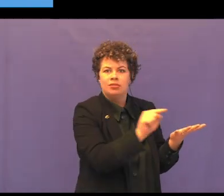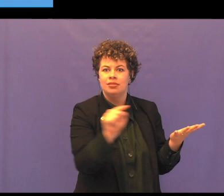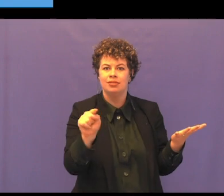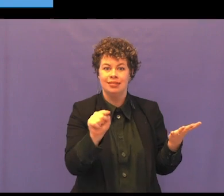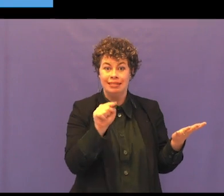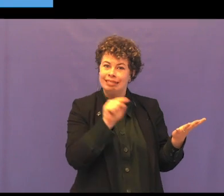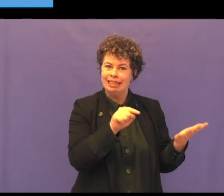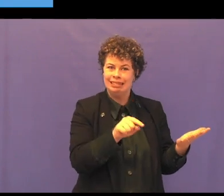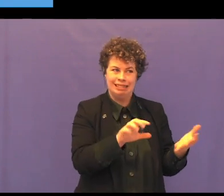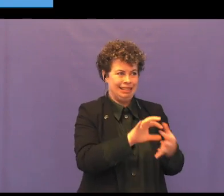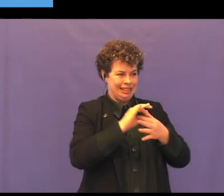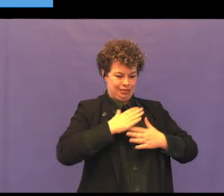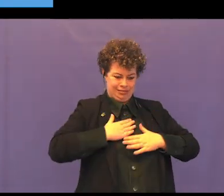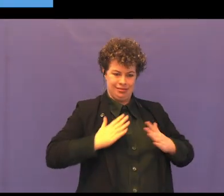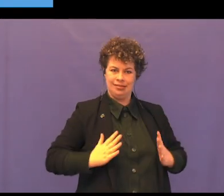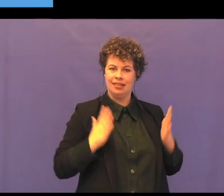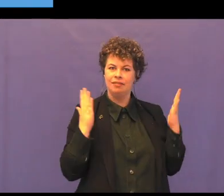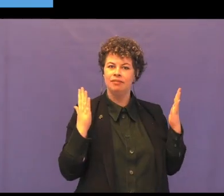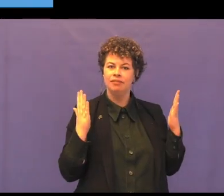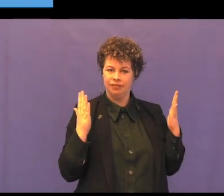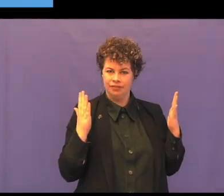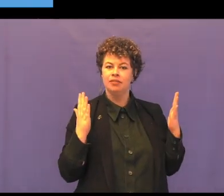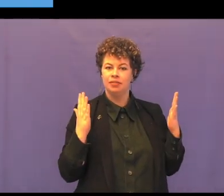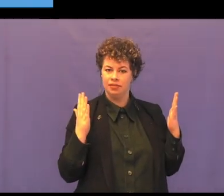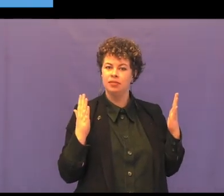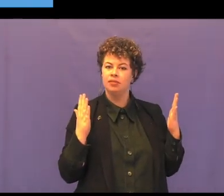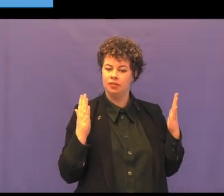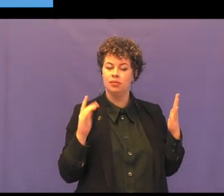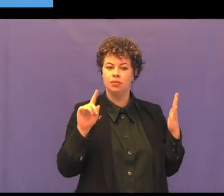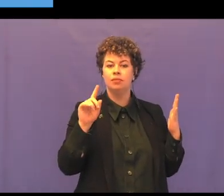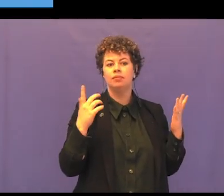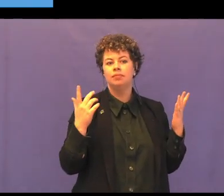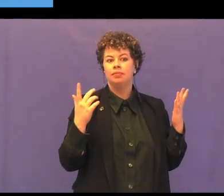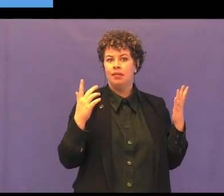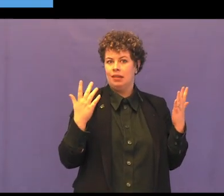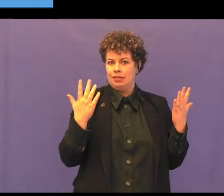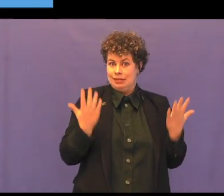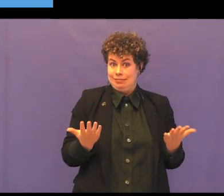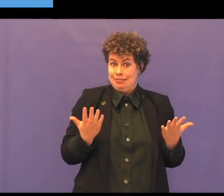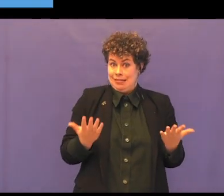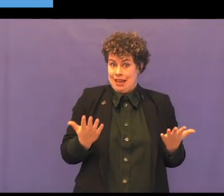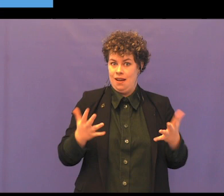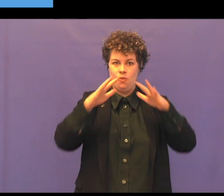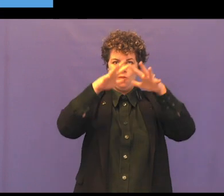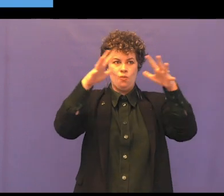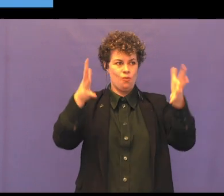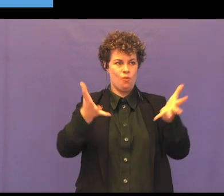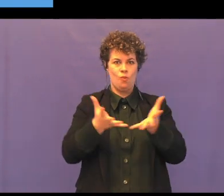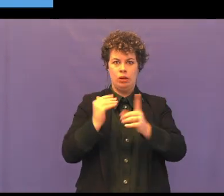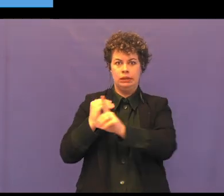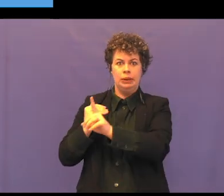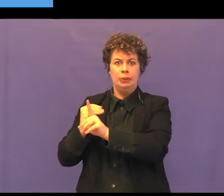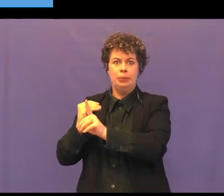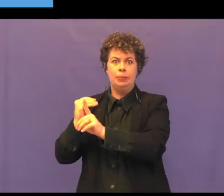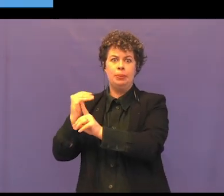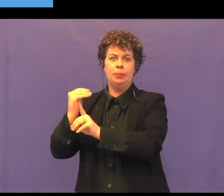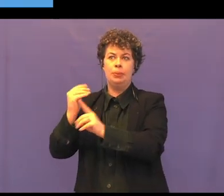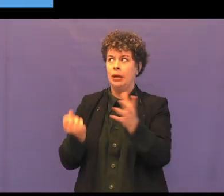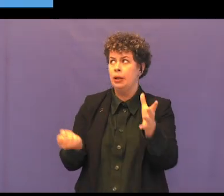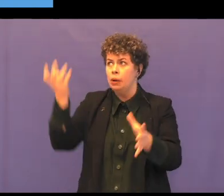the ecological crisis. So, in terms of this terracentric paradigm